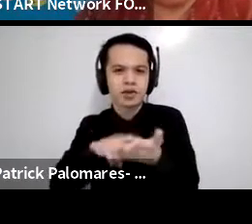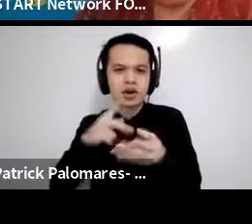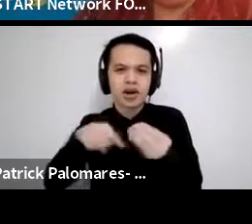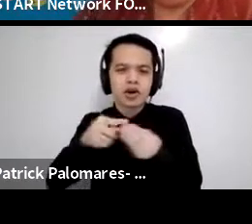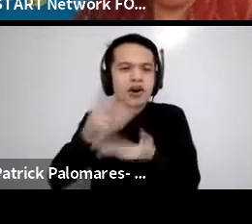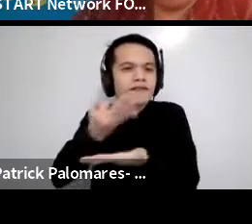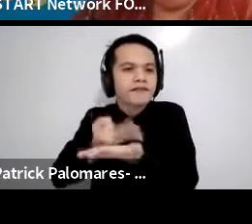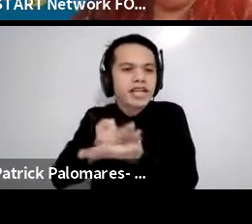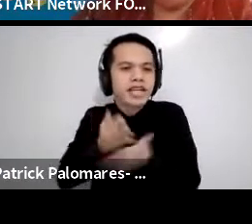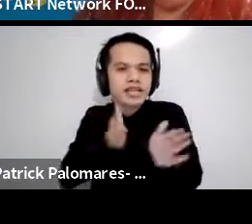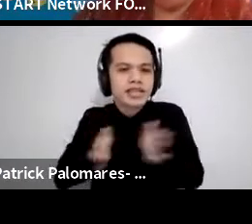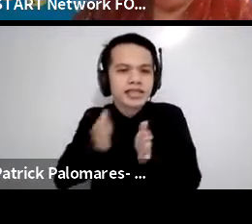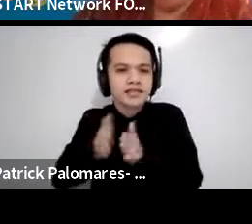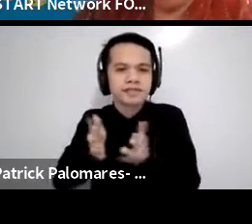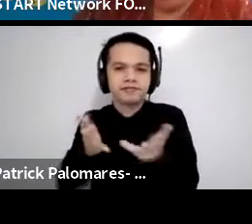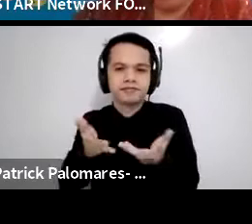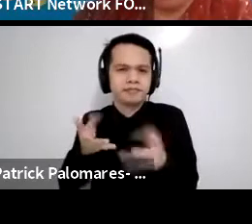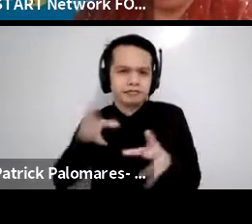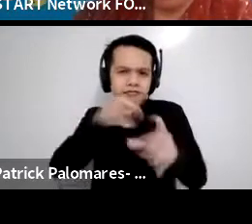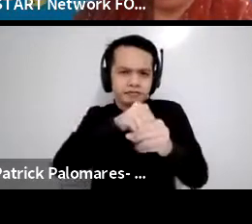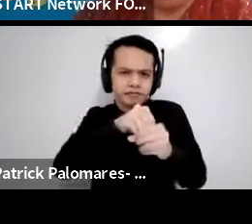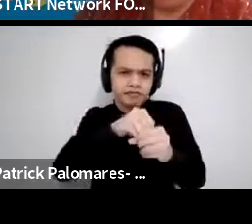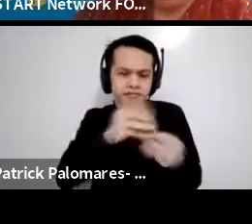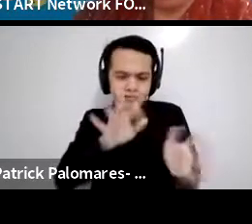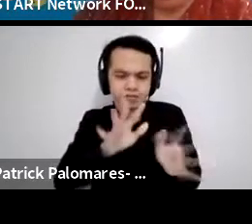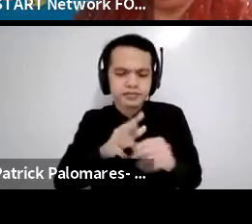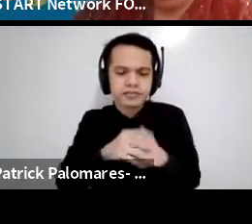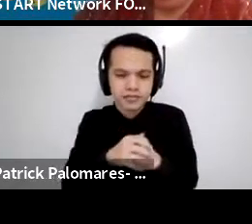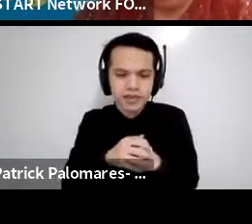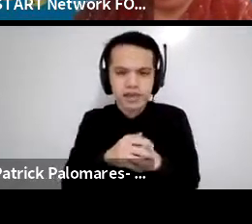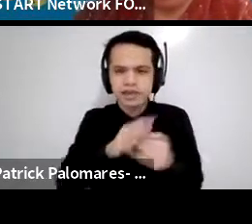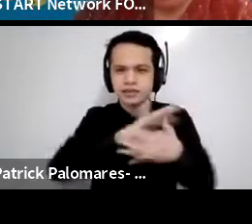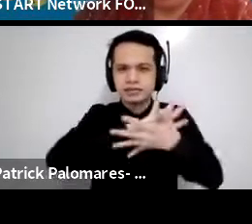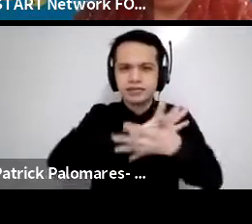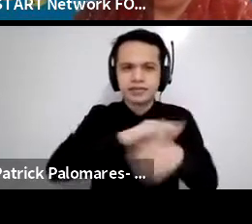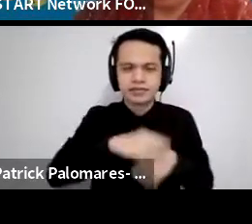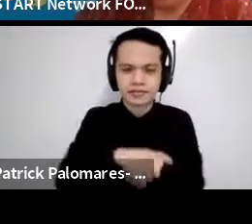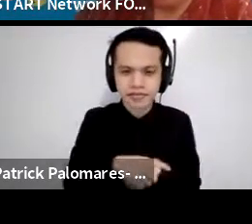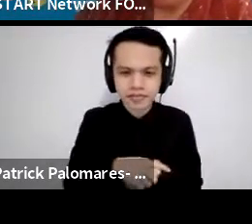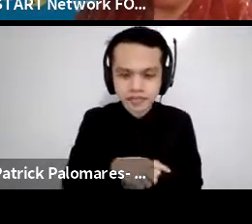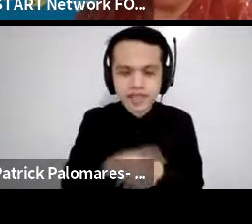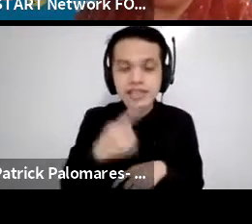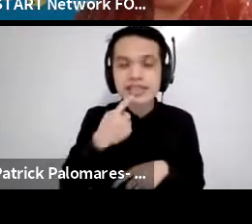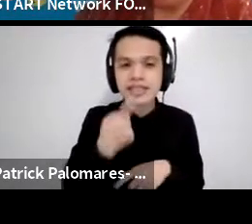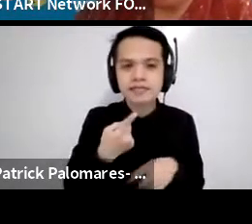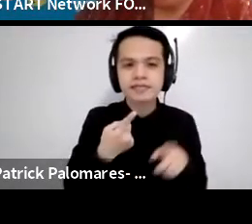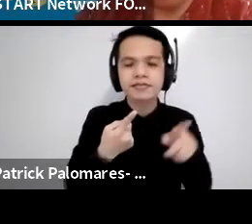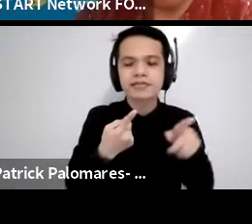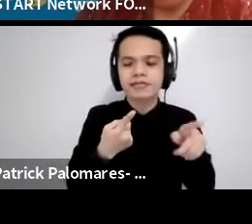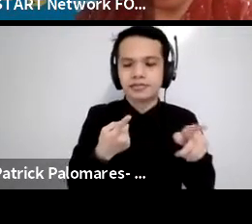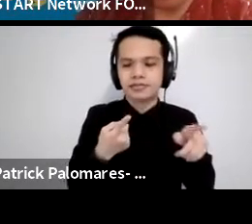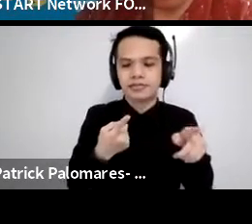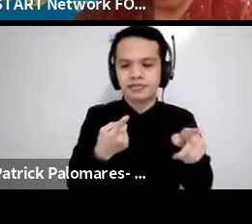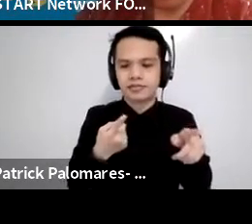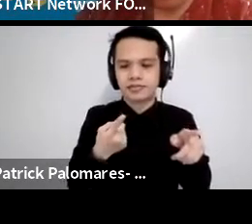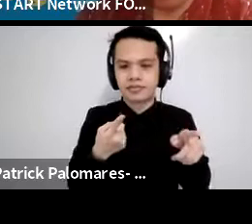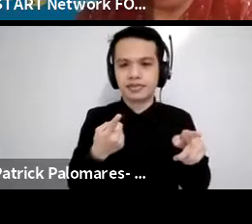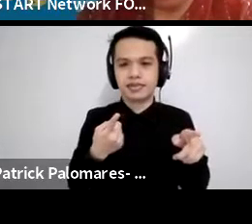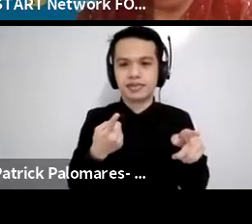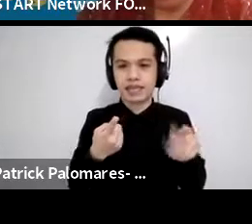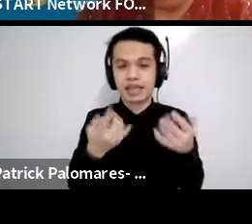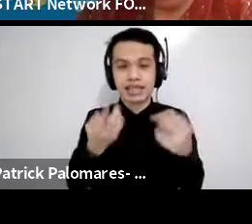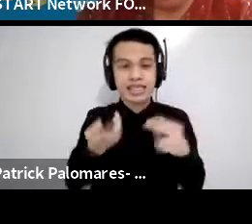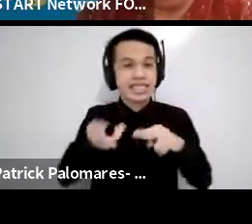financing preparedness, which already included pandemic. It says that while we increase